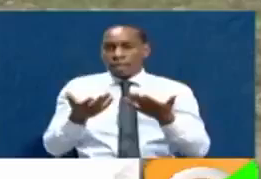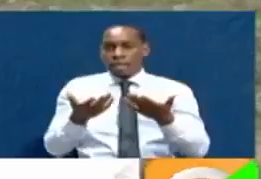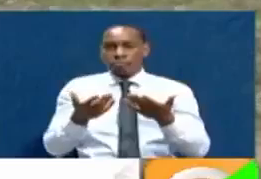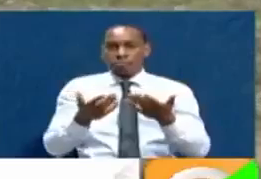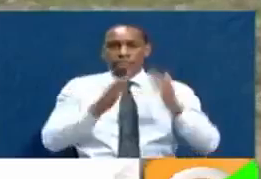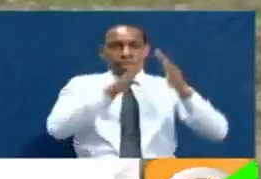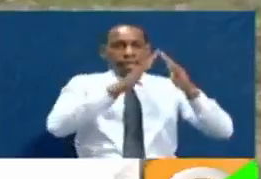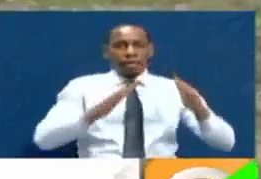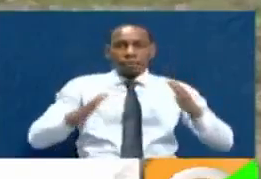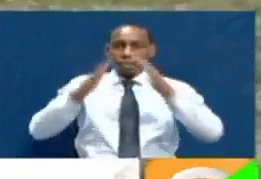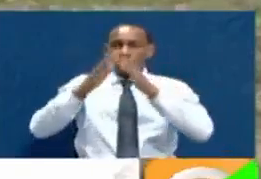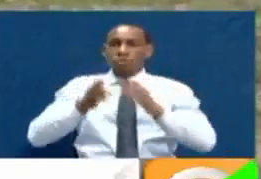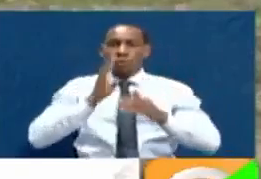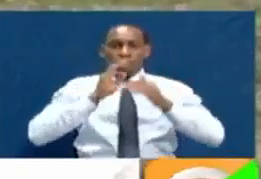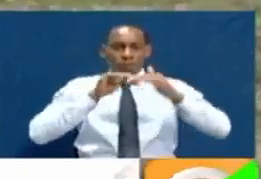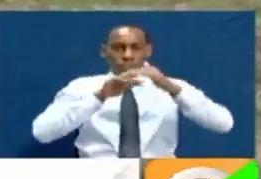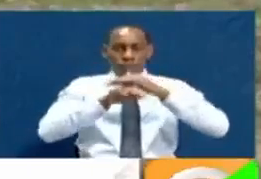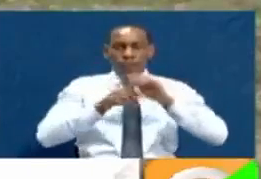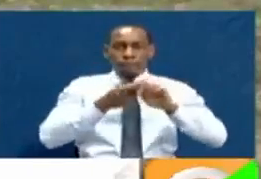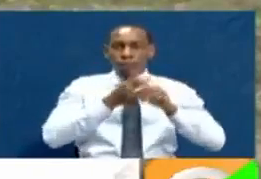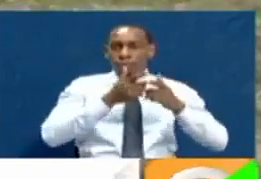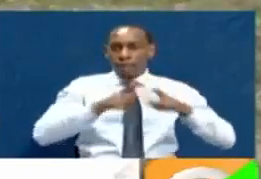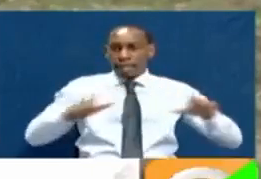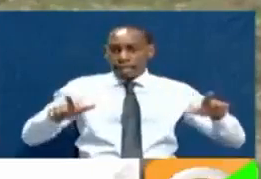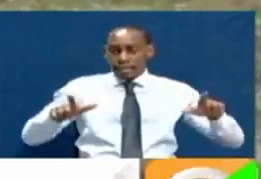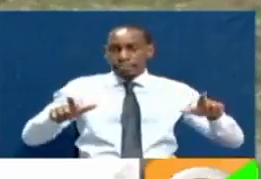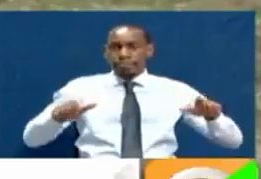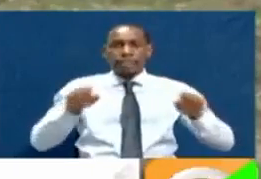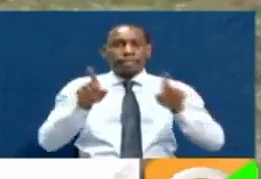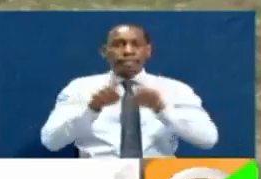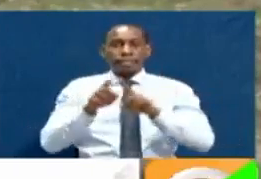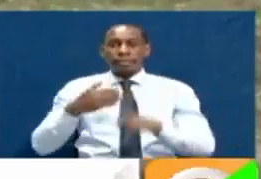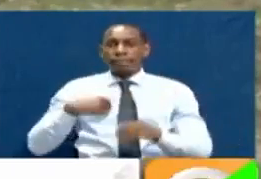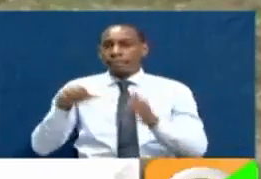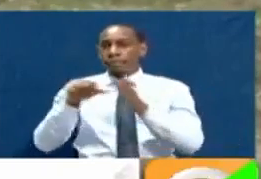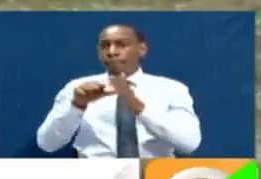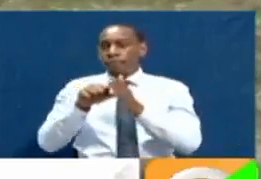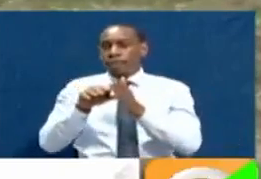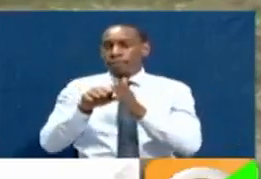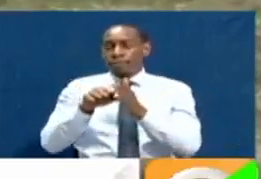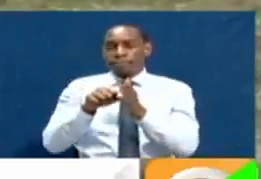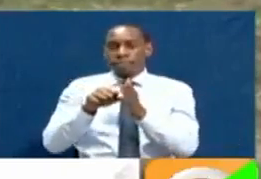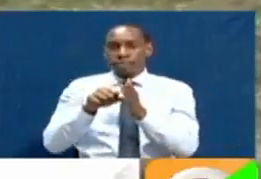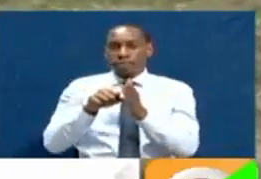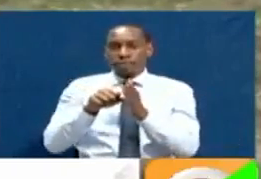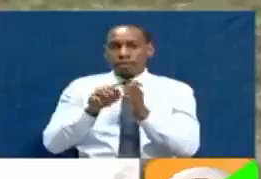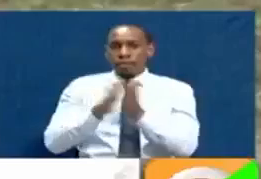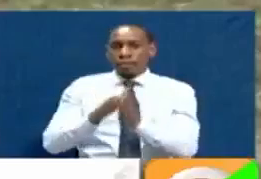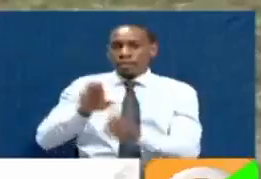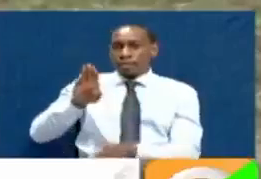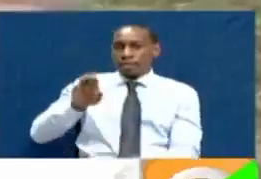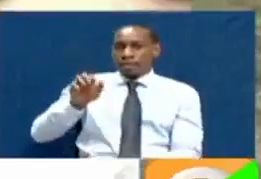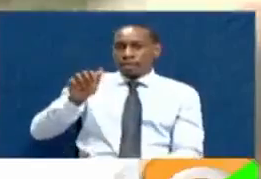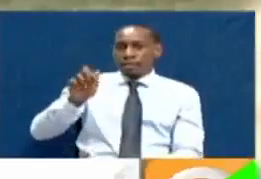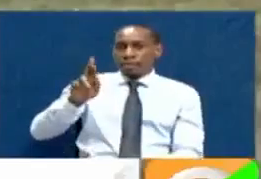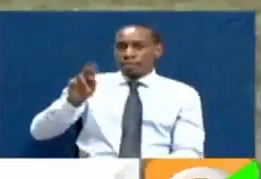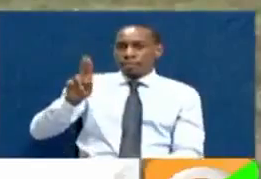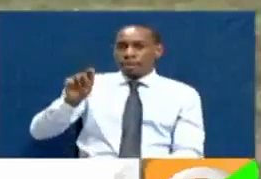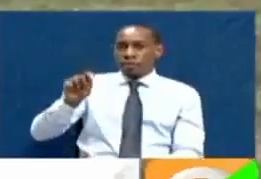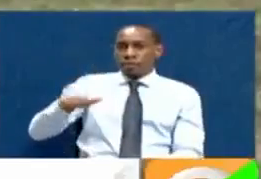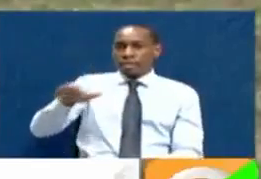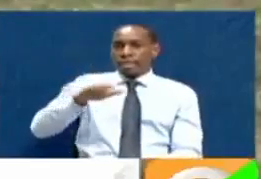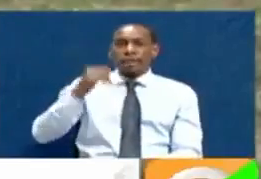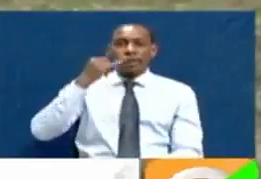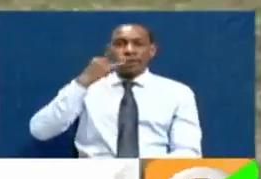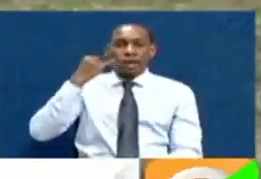some households, maji imeingia kutoka kwa lake. We also have a problem with Barut, ward yenye iko